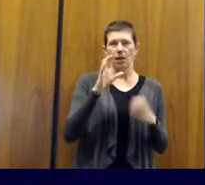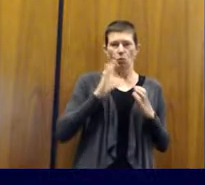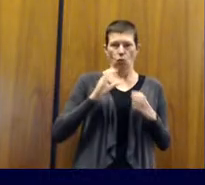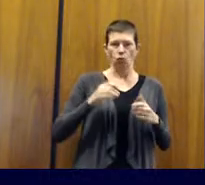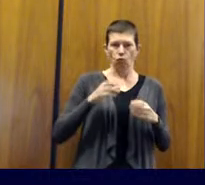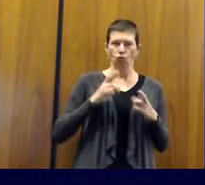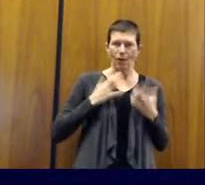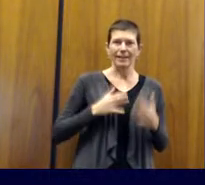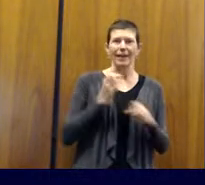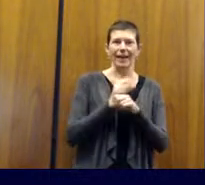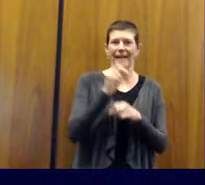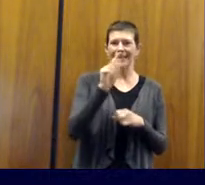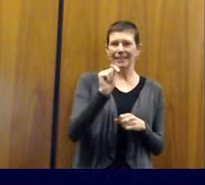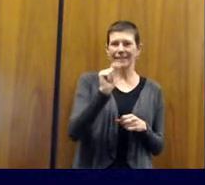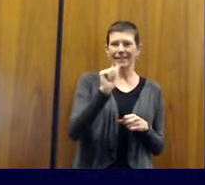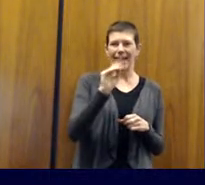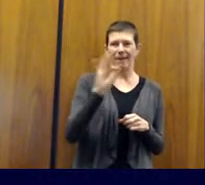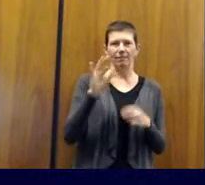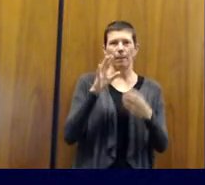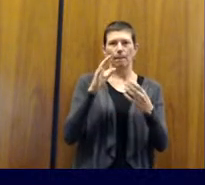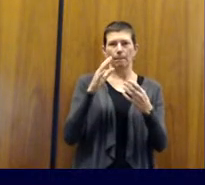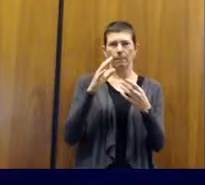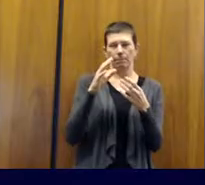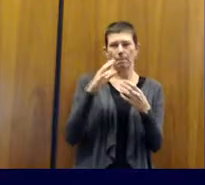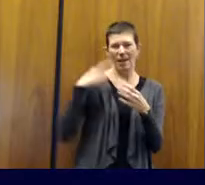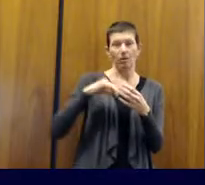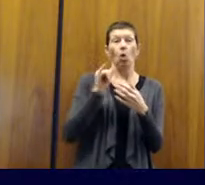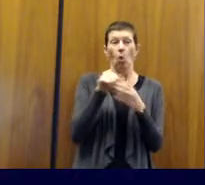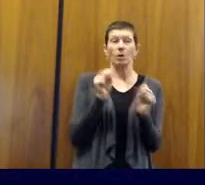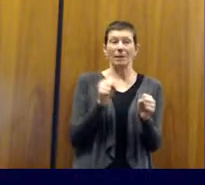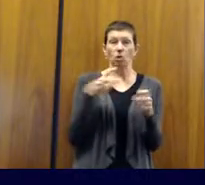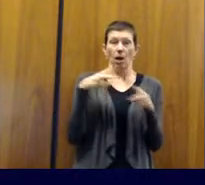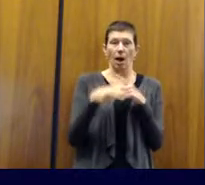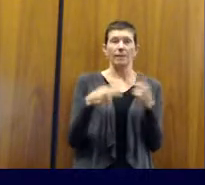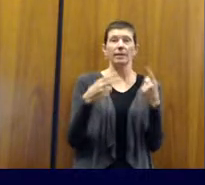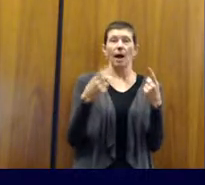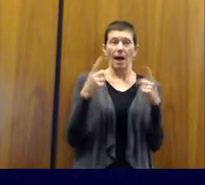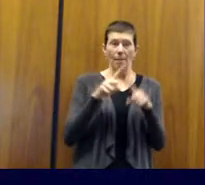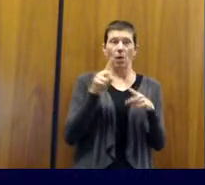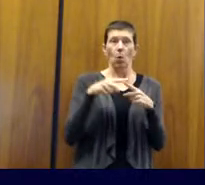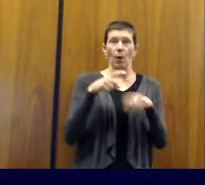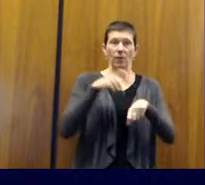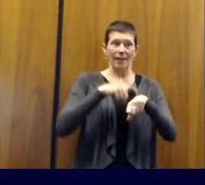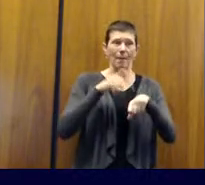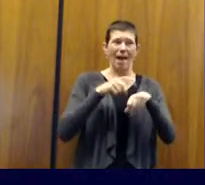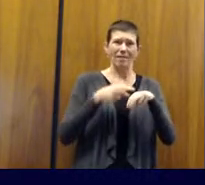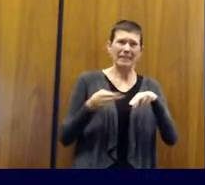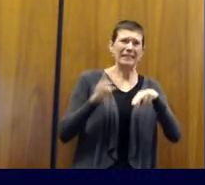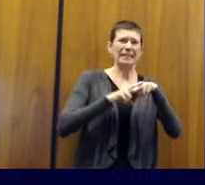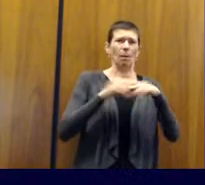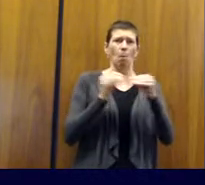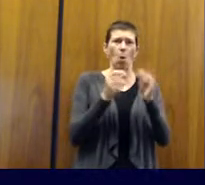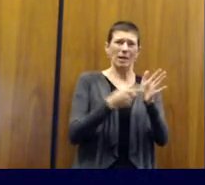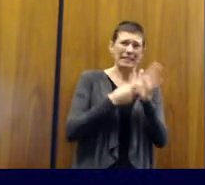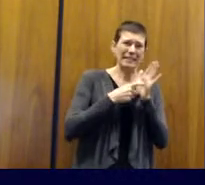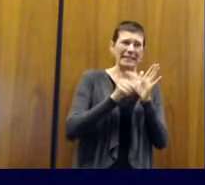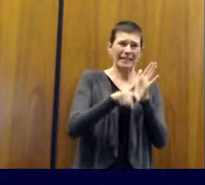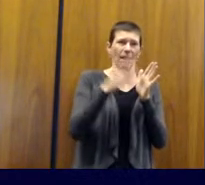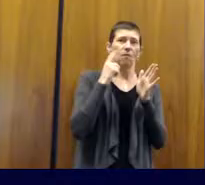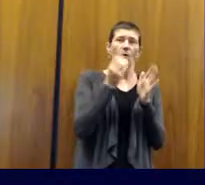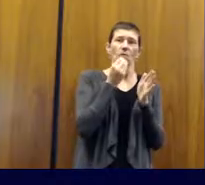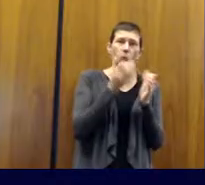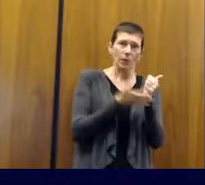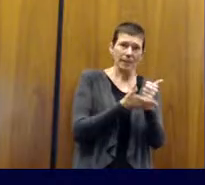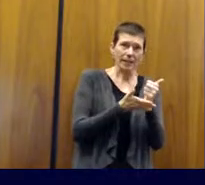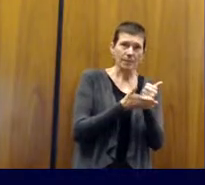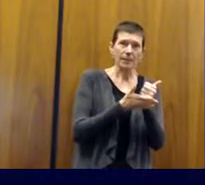TANF benefits. These potential cuts come at a time when there's an increased demand for food assistance